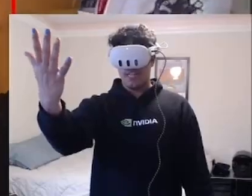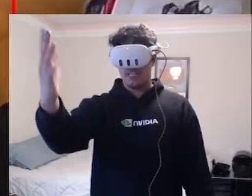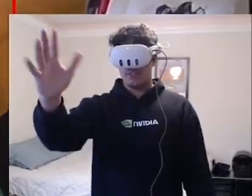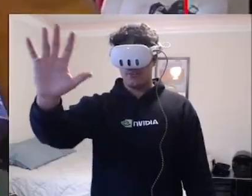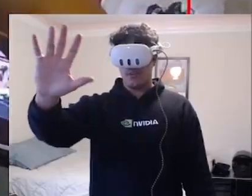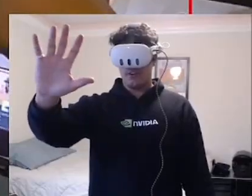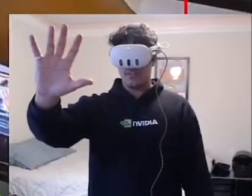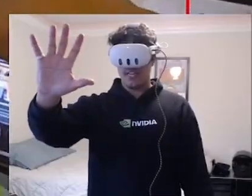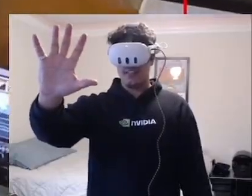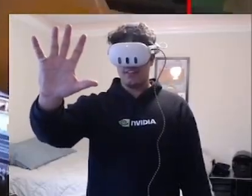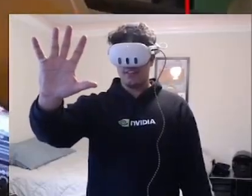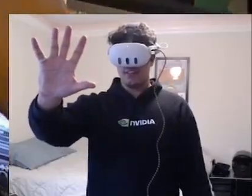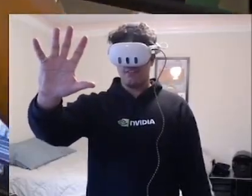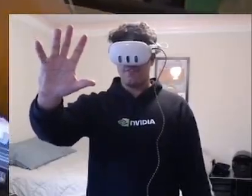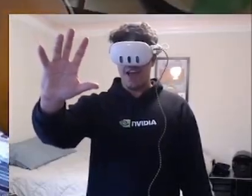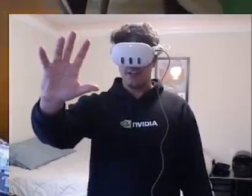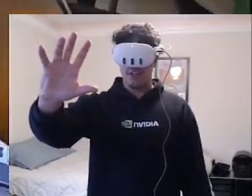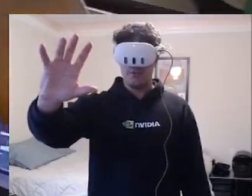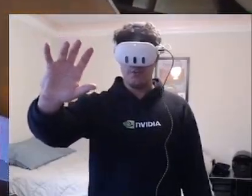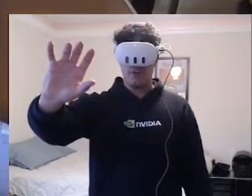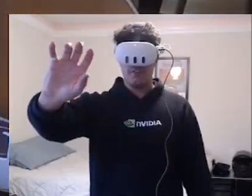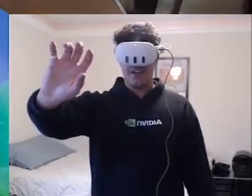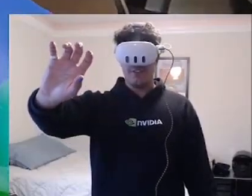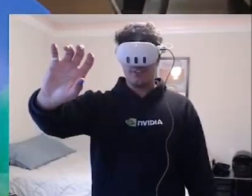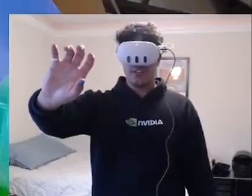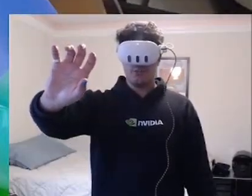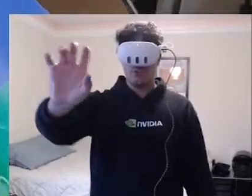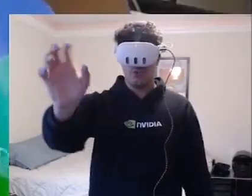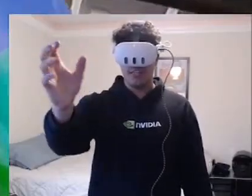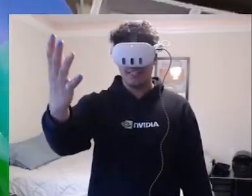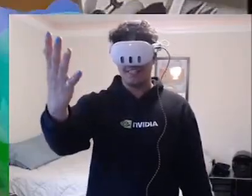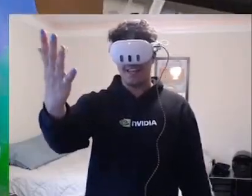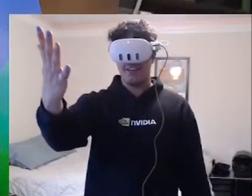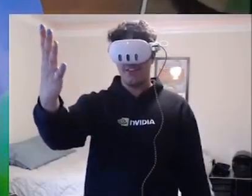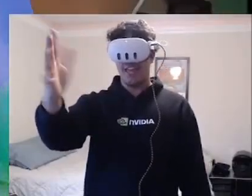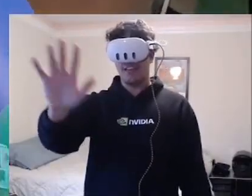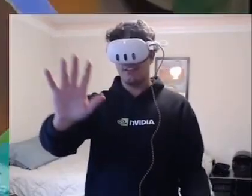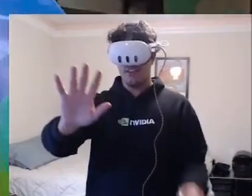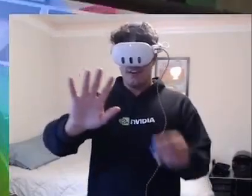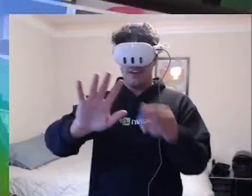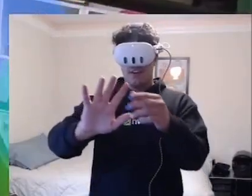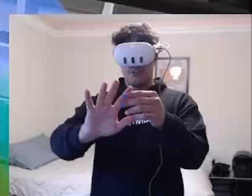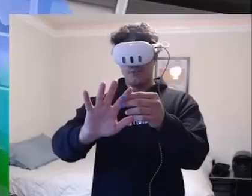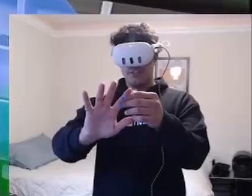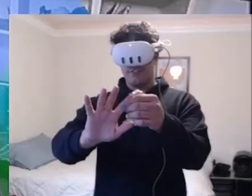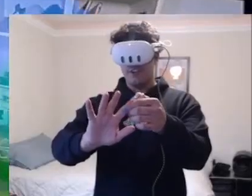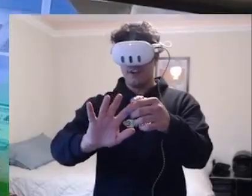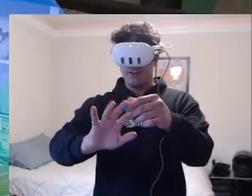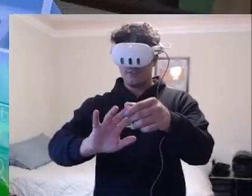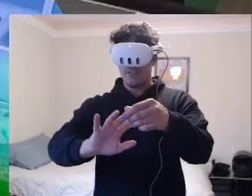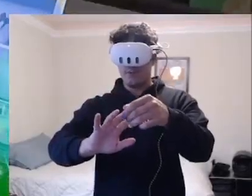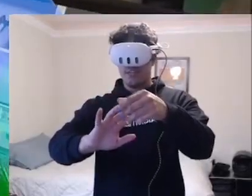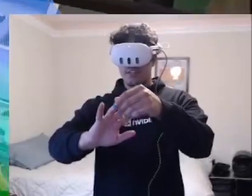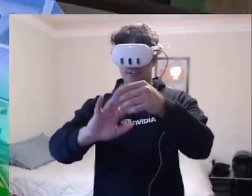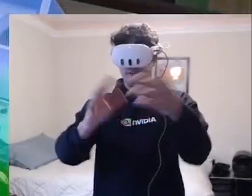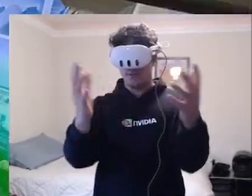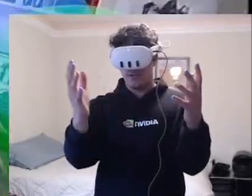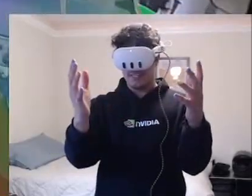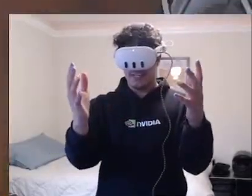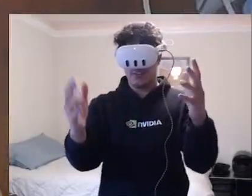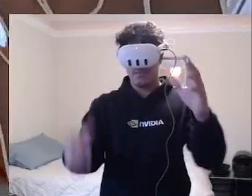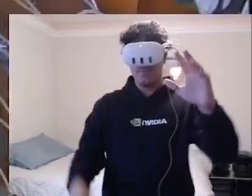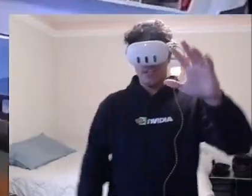works is we are taking the value of every single joint inside of the hand, including the fingernails, so that we can